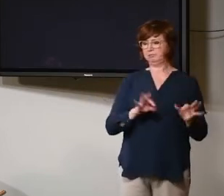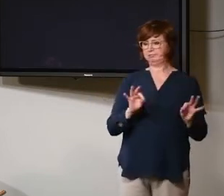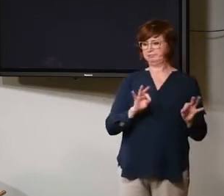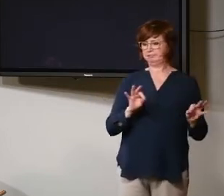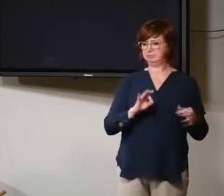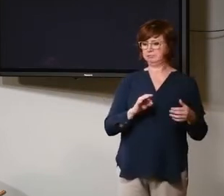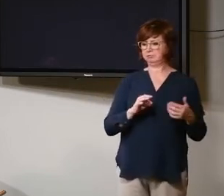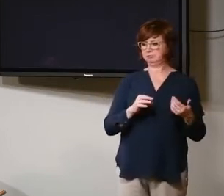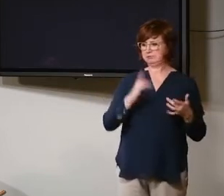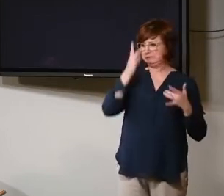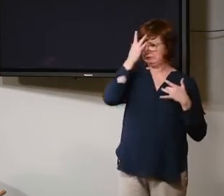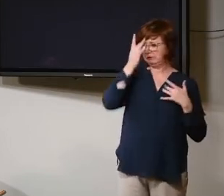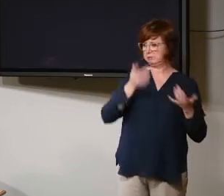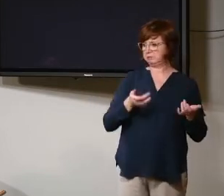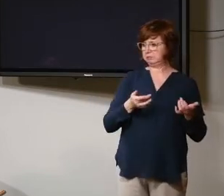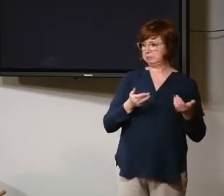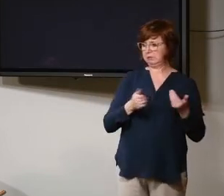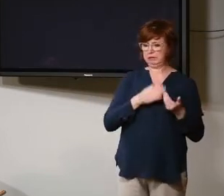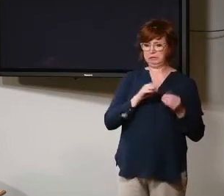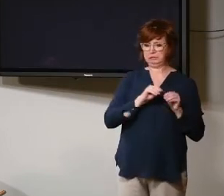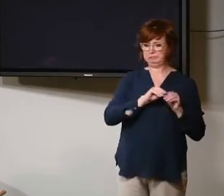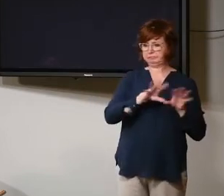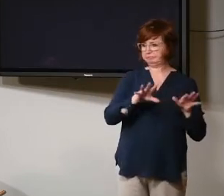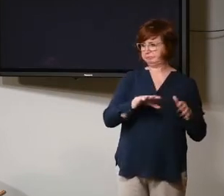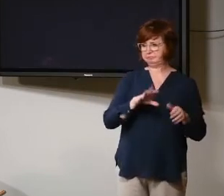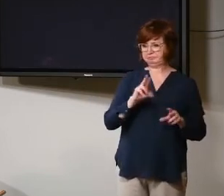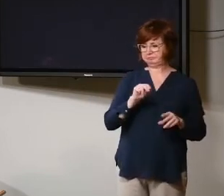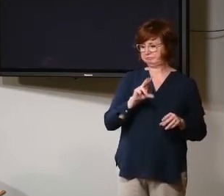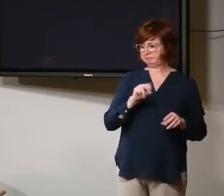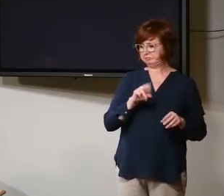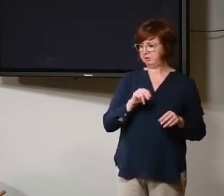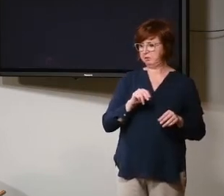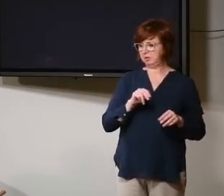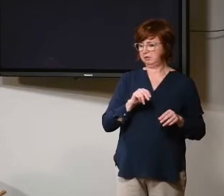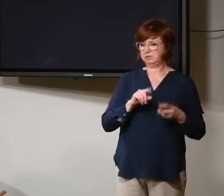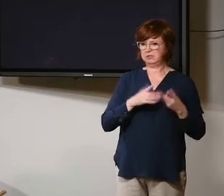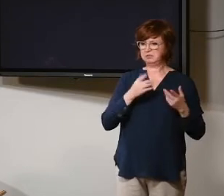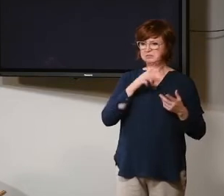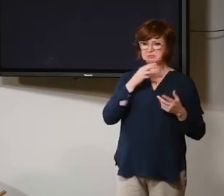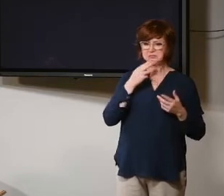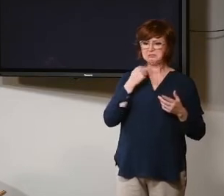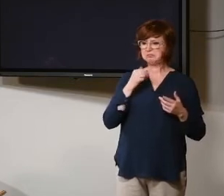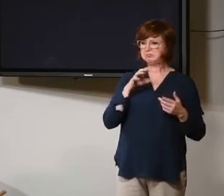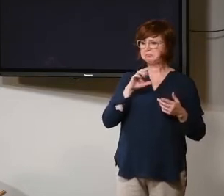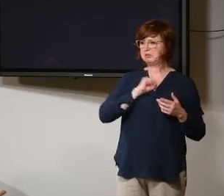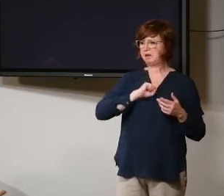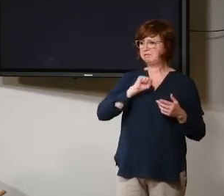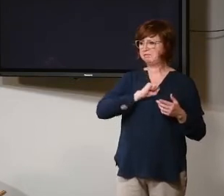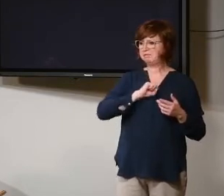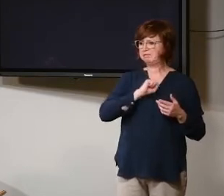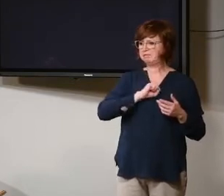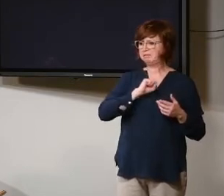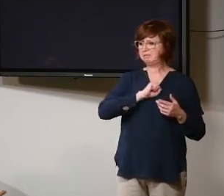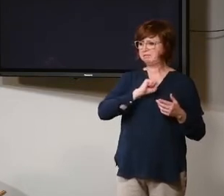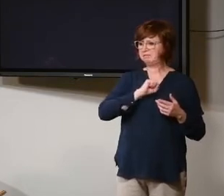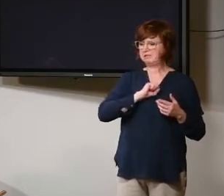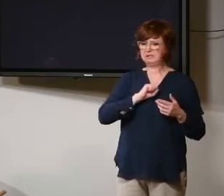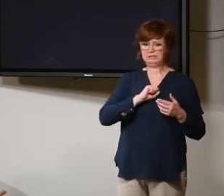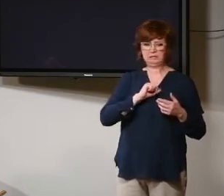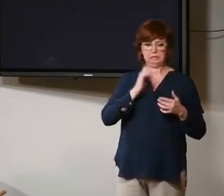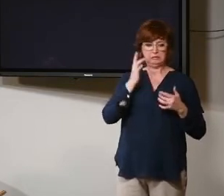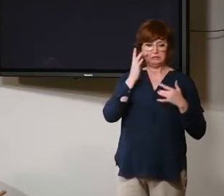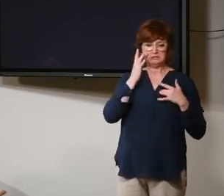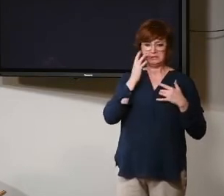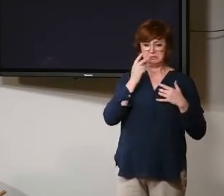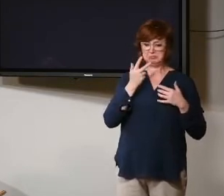symptoms. They may not transmit very well. They may get just a dry cough, they may be infectious for 3 or 4 days.